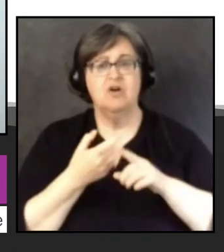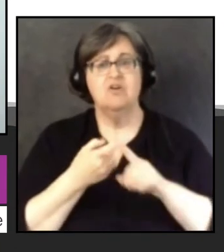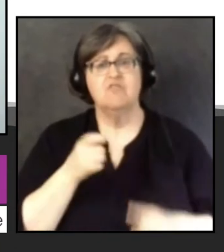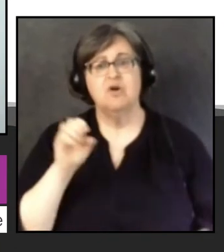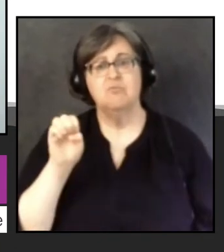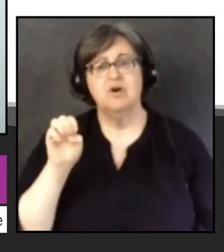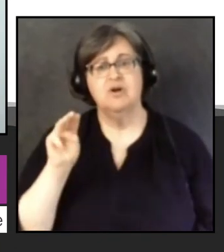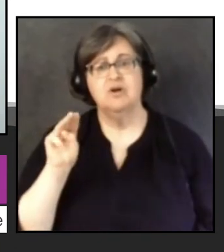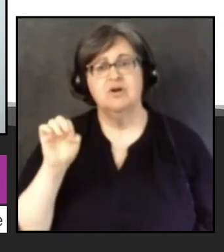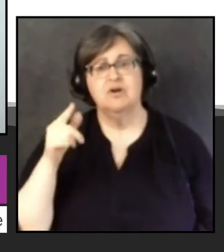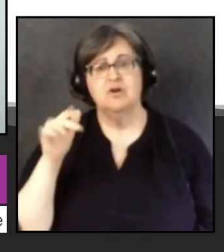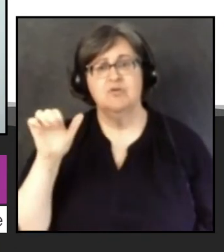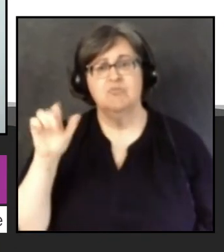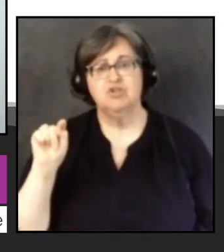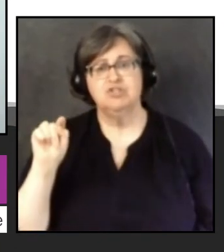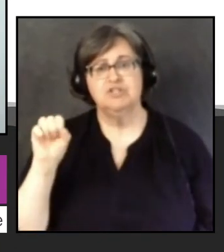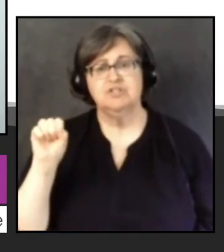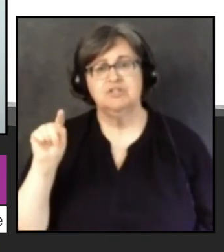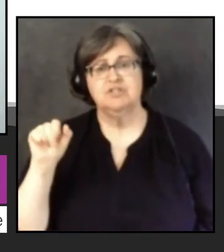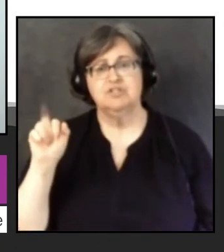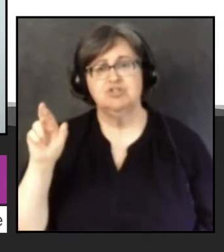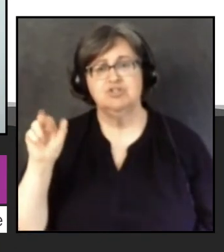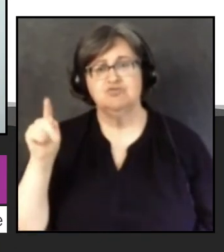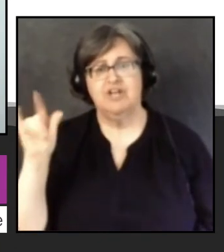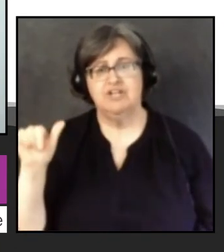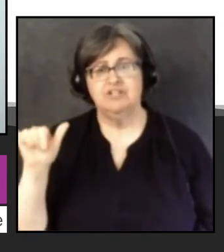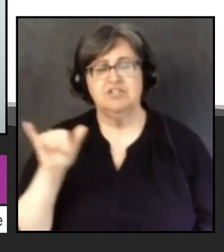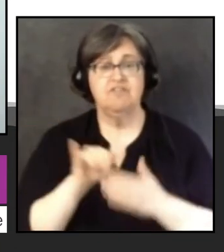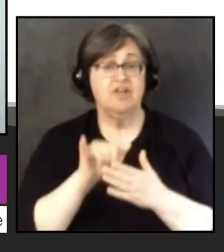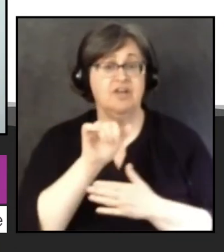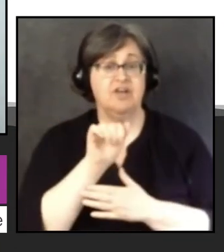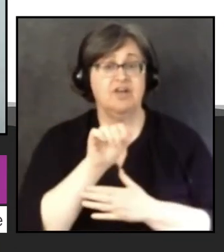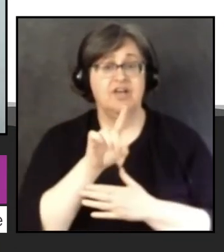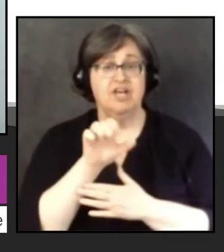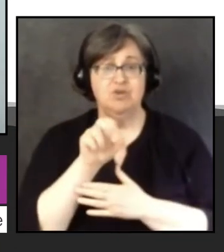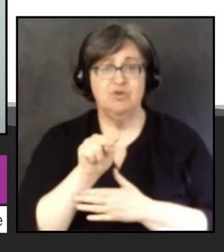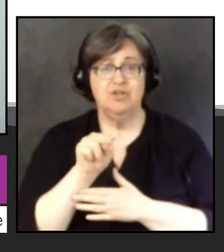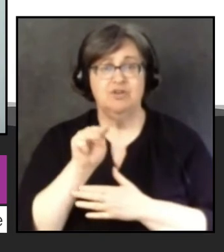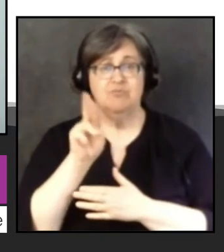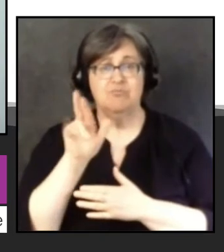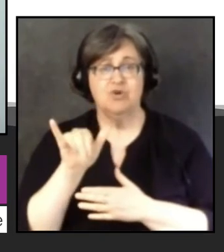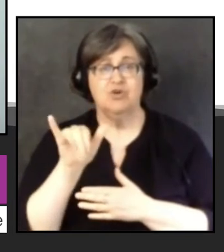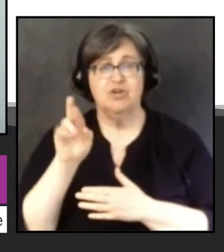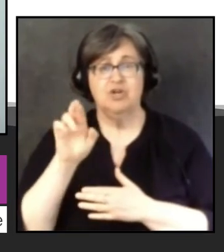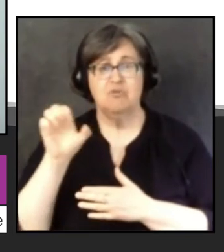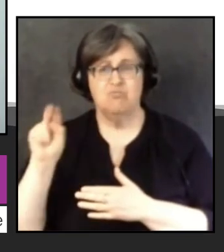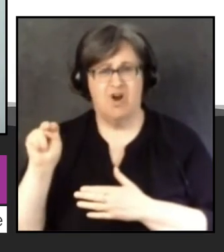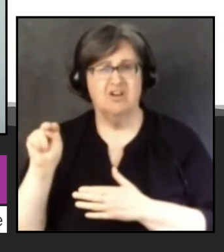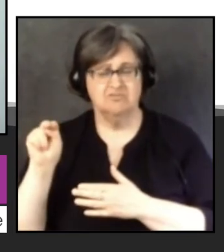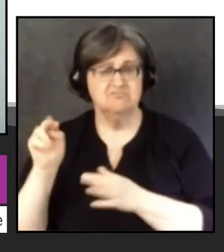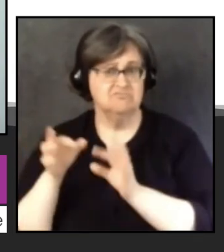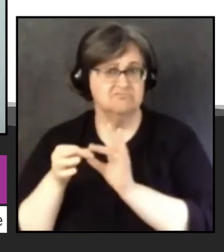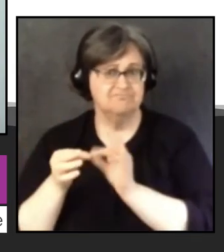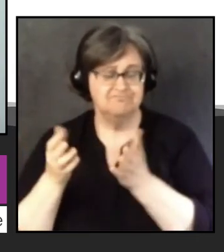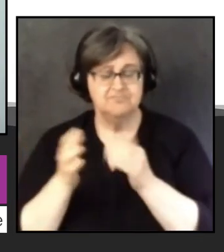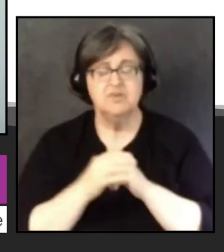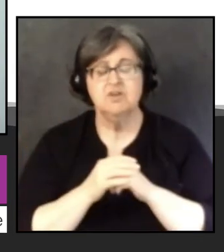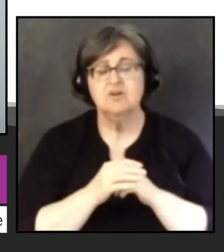which Adrienne Marie Brown, which we highly recommend. So Octavia